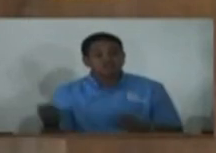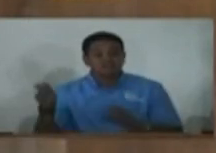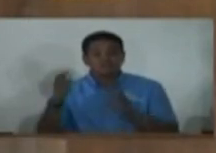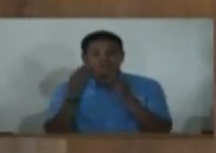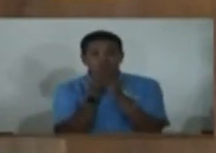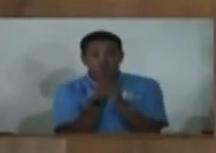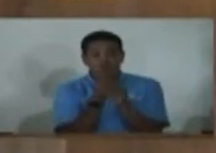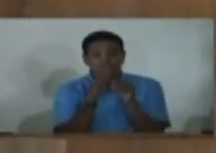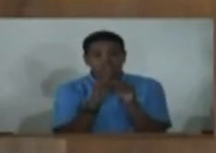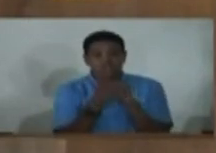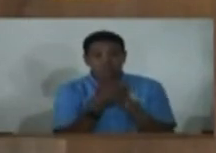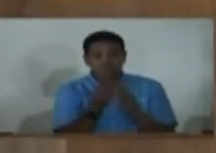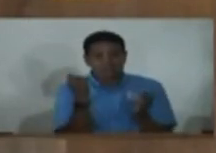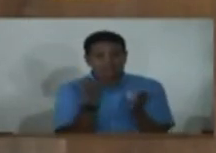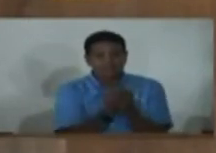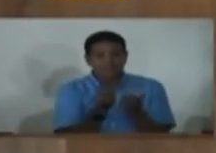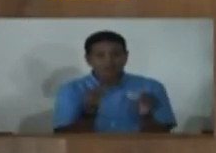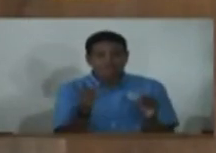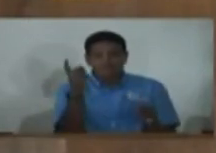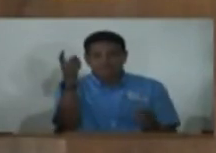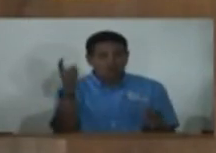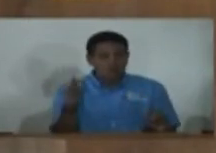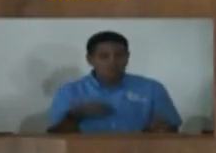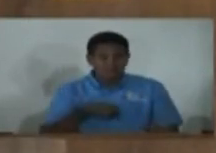estate in the country. And